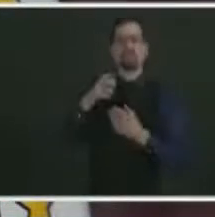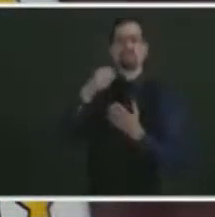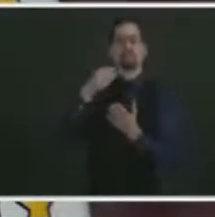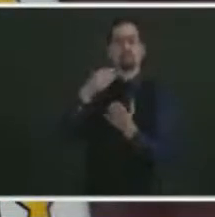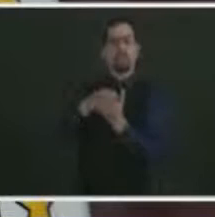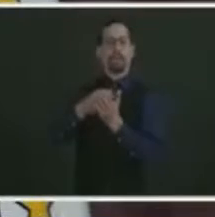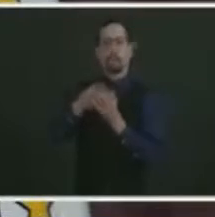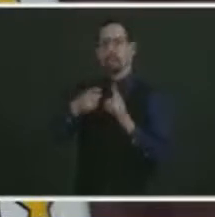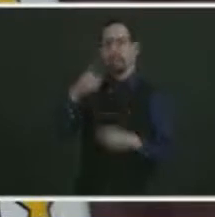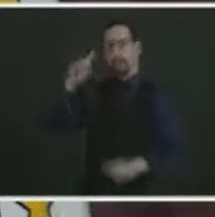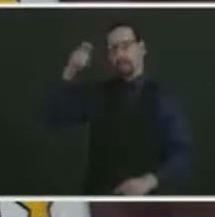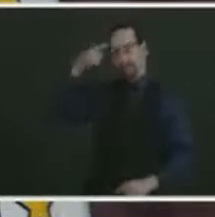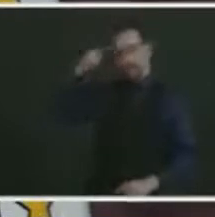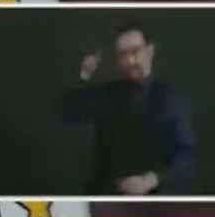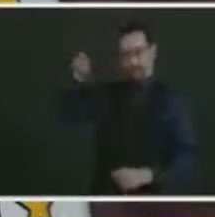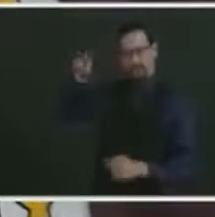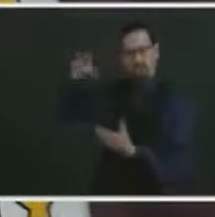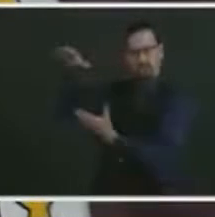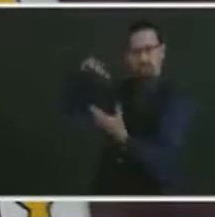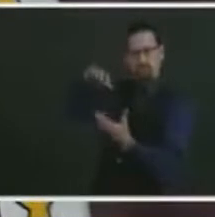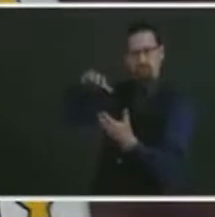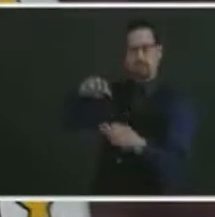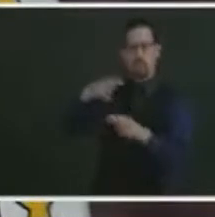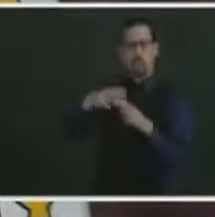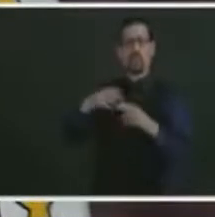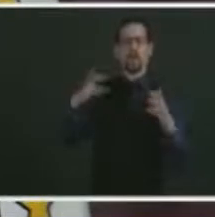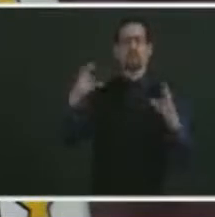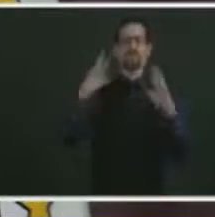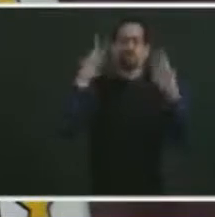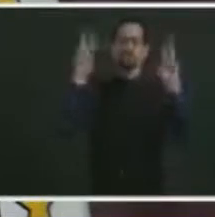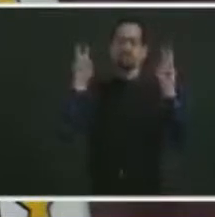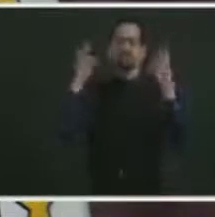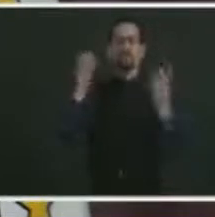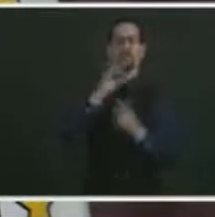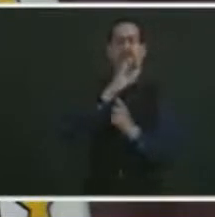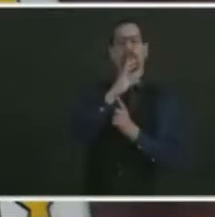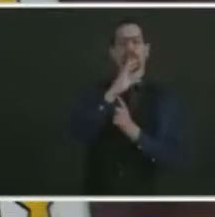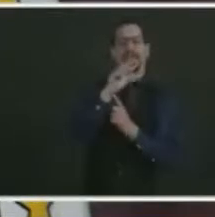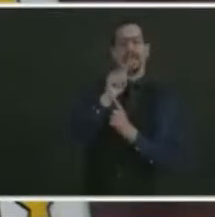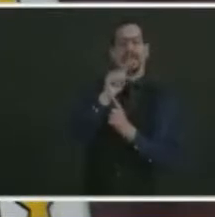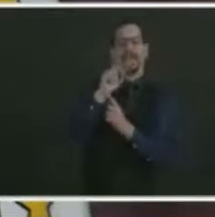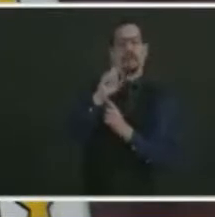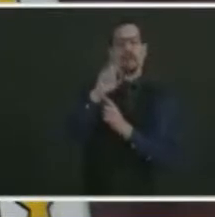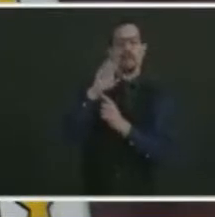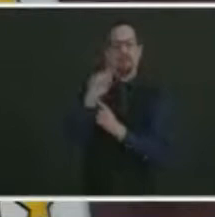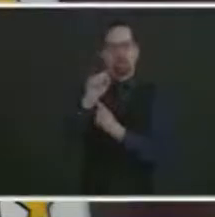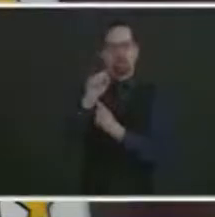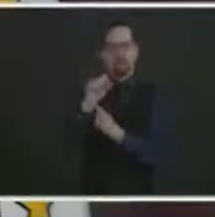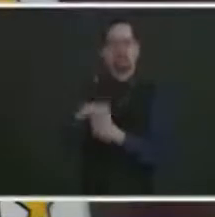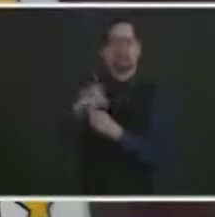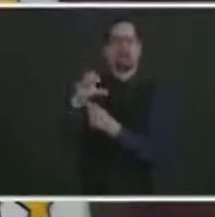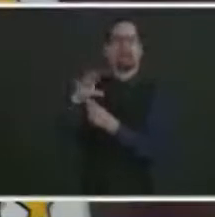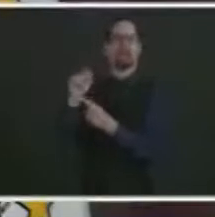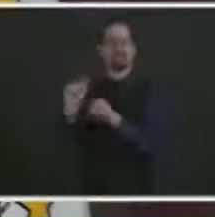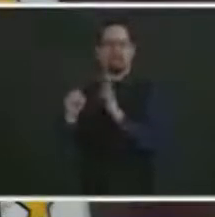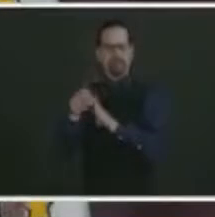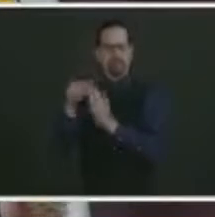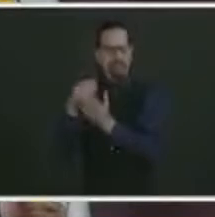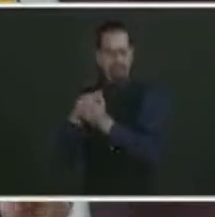us reduce personnel costs, but while minimizing the economic impact to